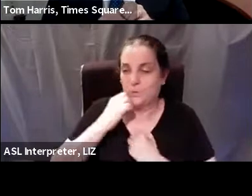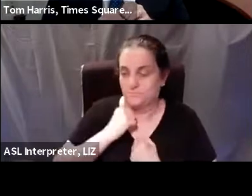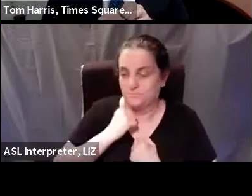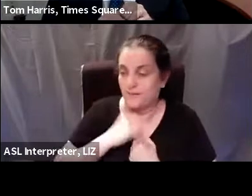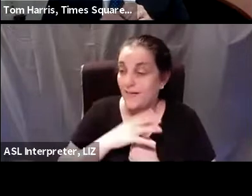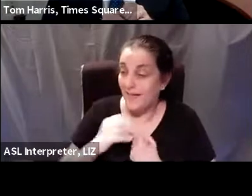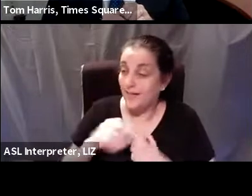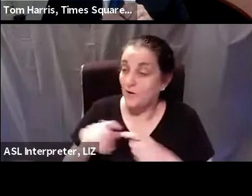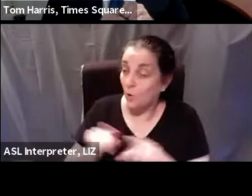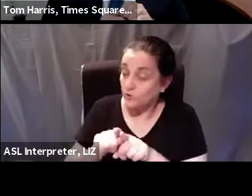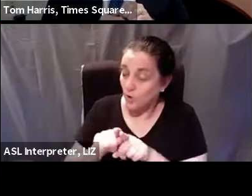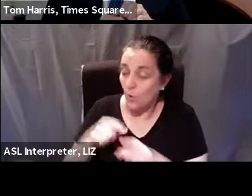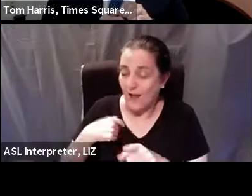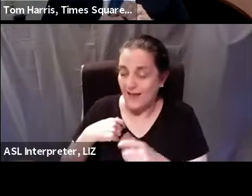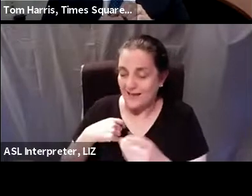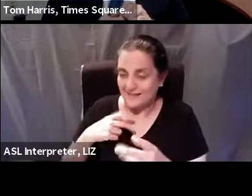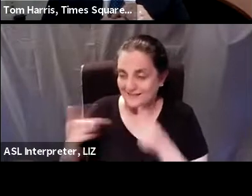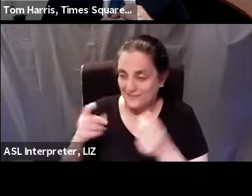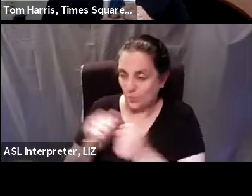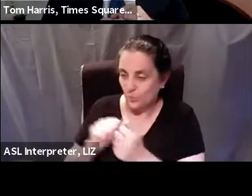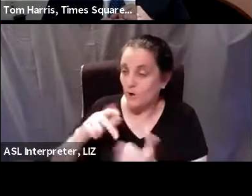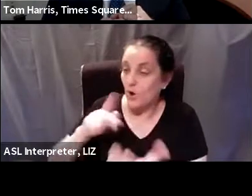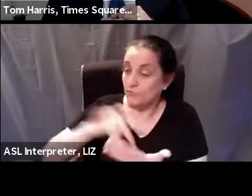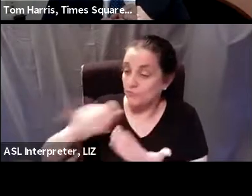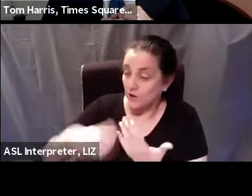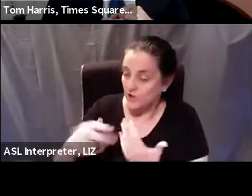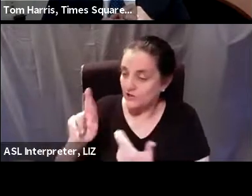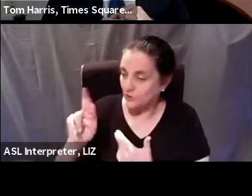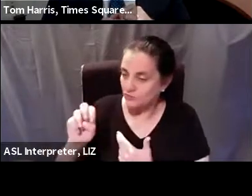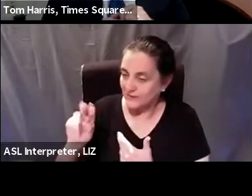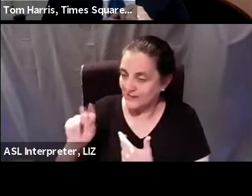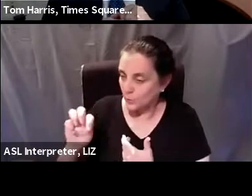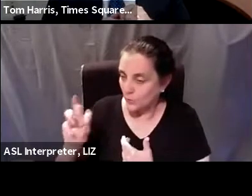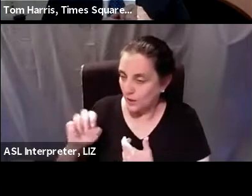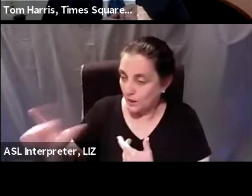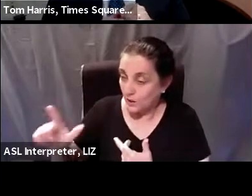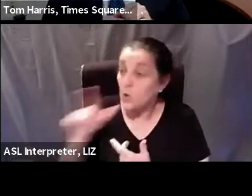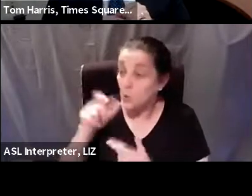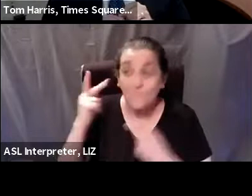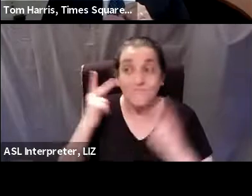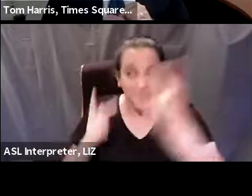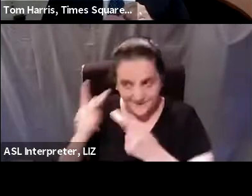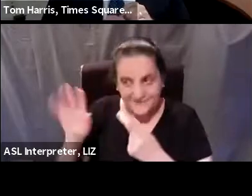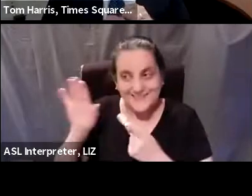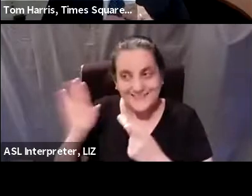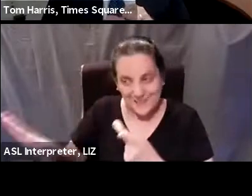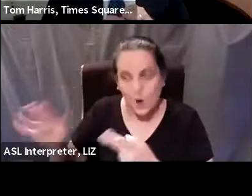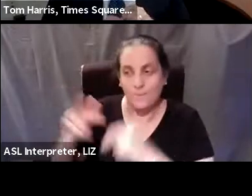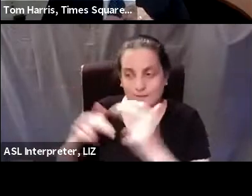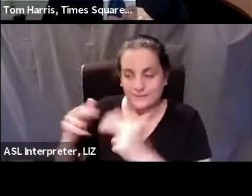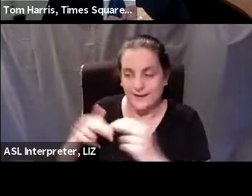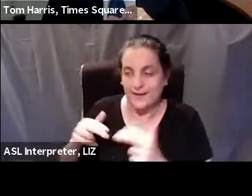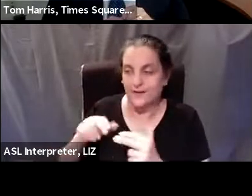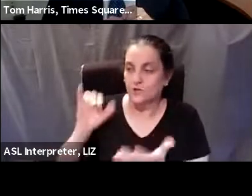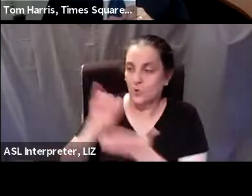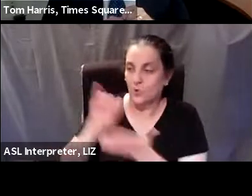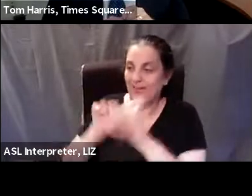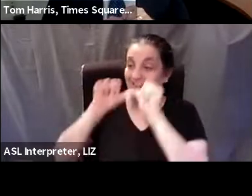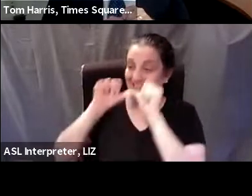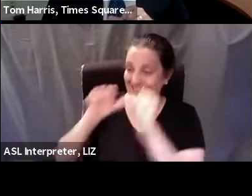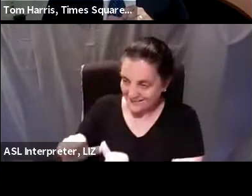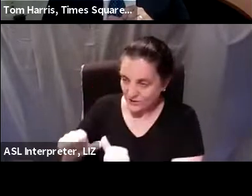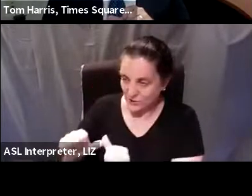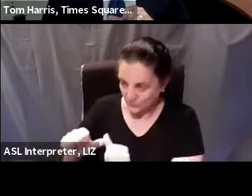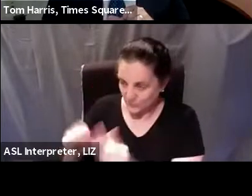with Project Renewal, who actually visits the building. And so that connection, that continued